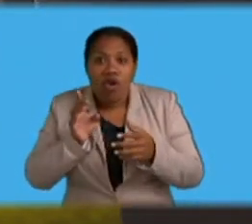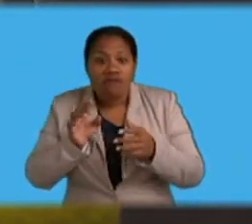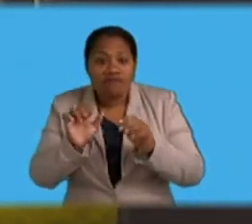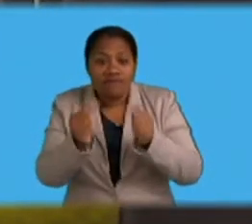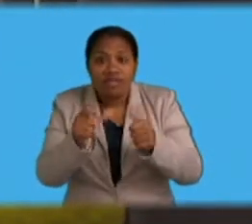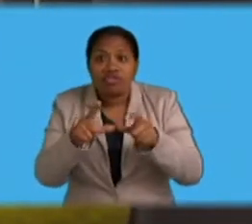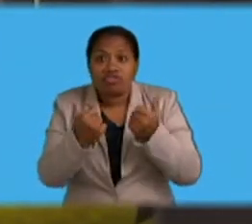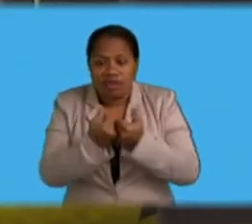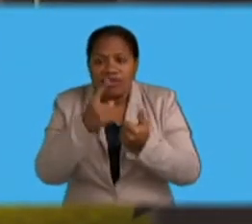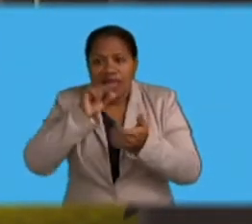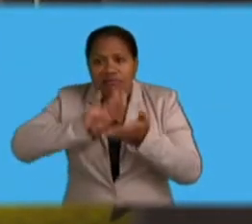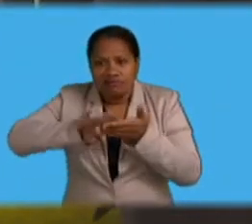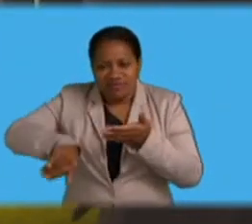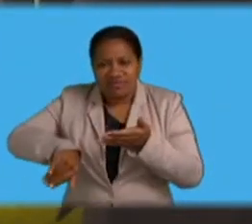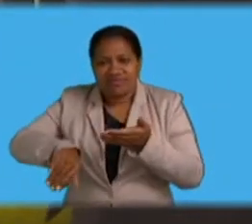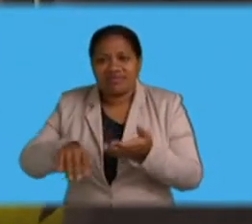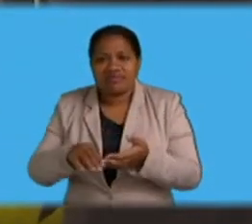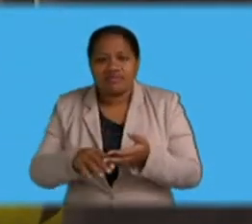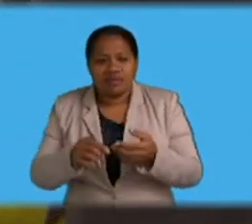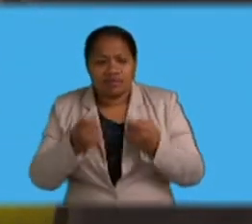recently,